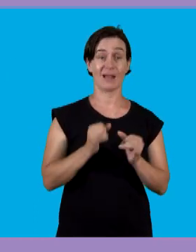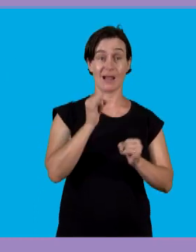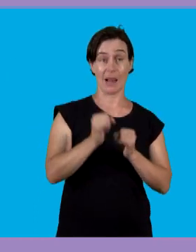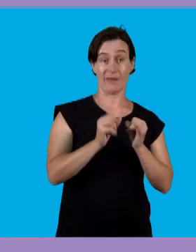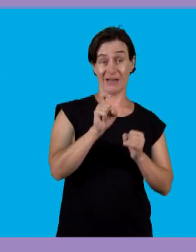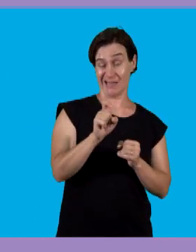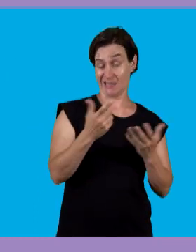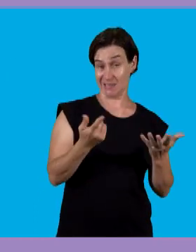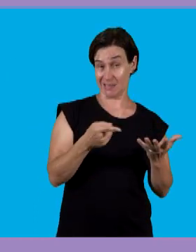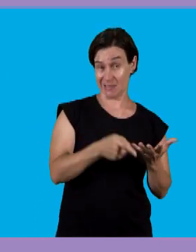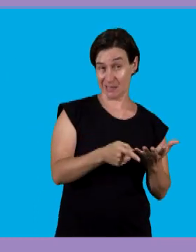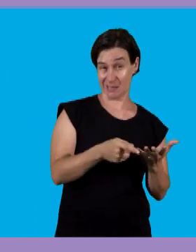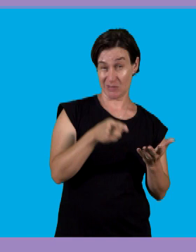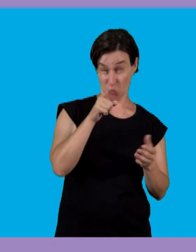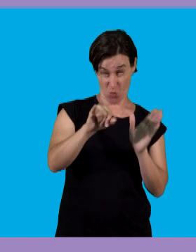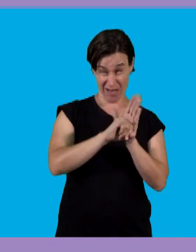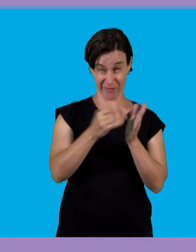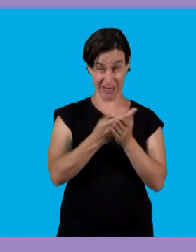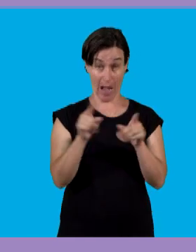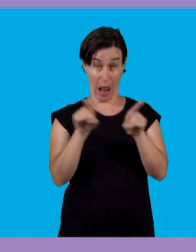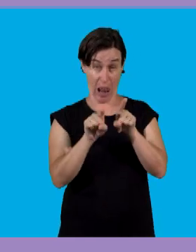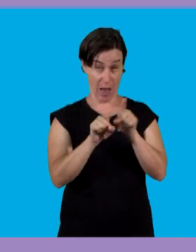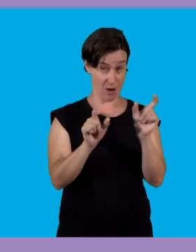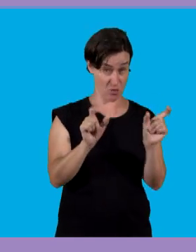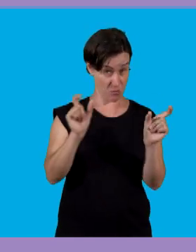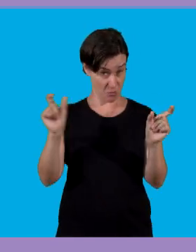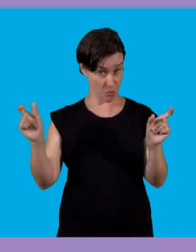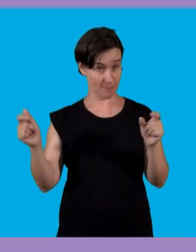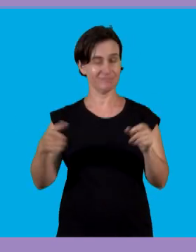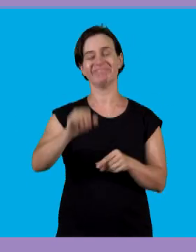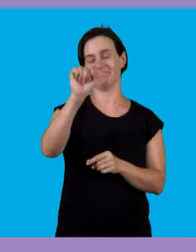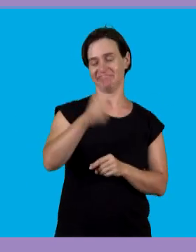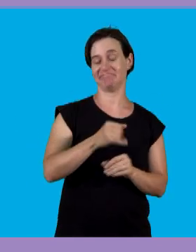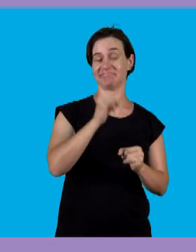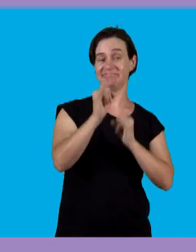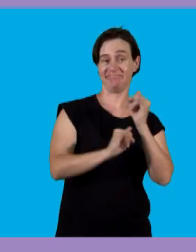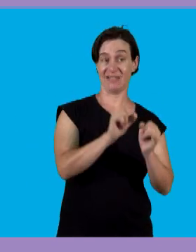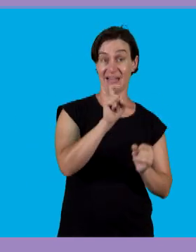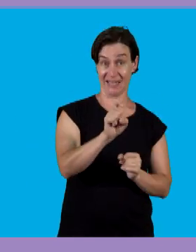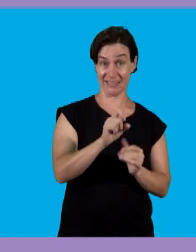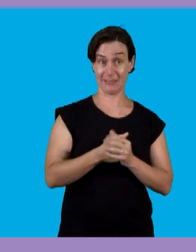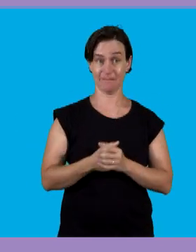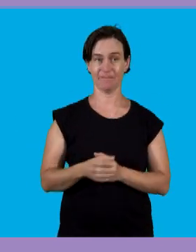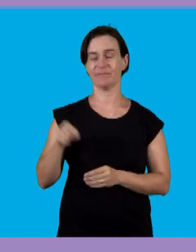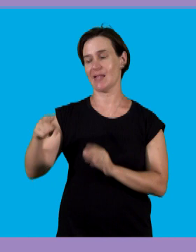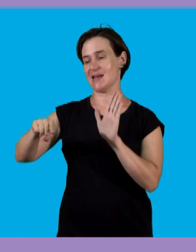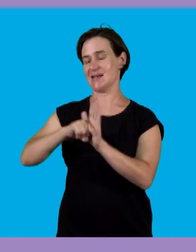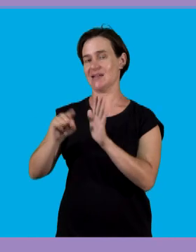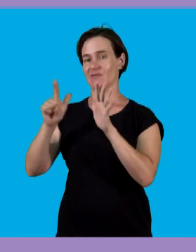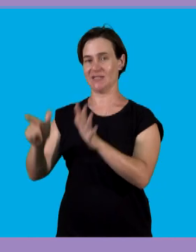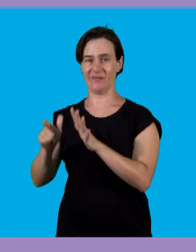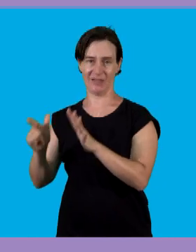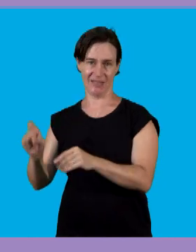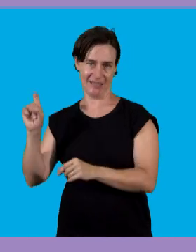Well, the like terms, can you identify them? Yes, we have the 11x and the